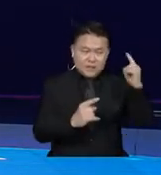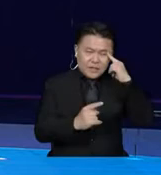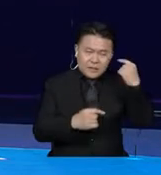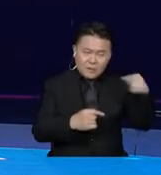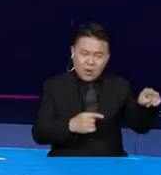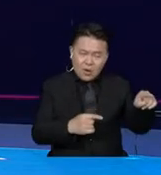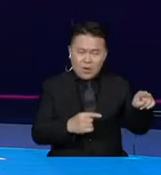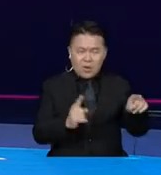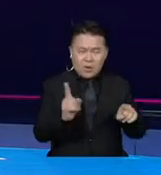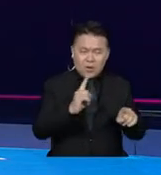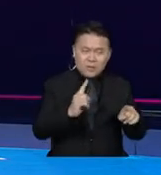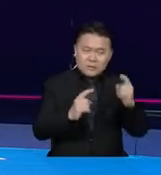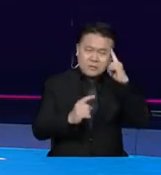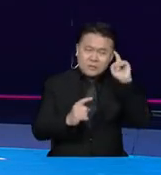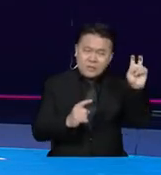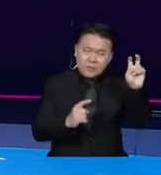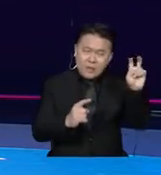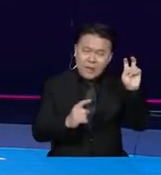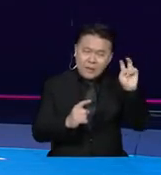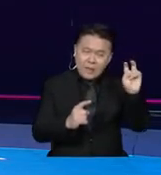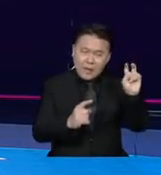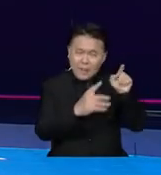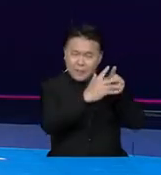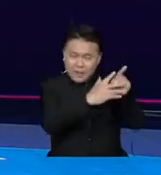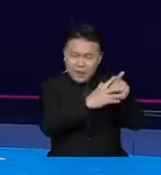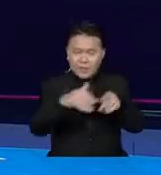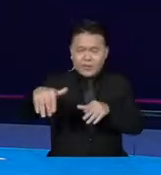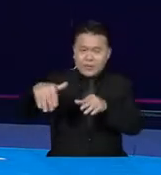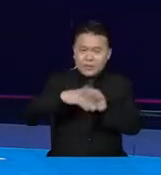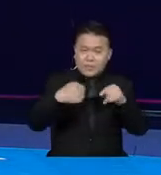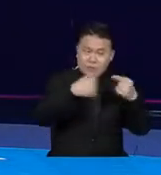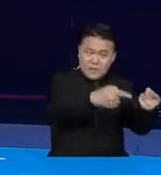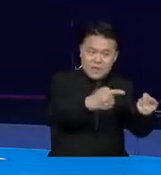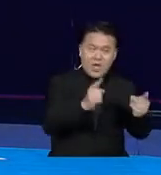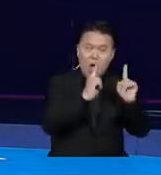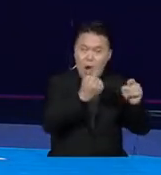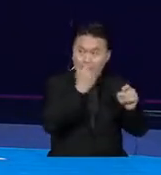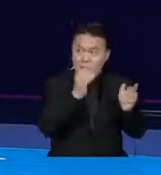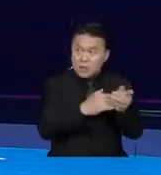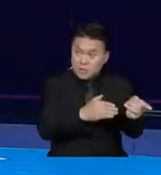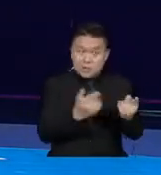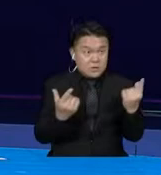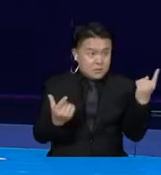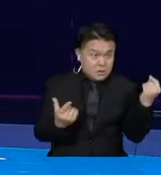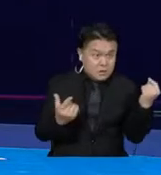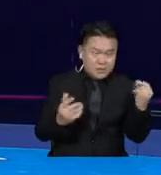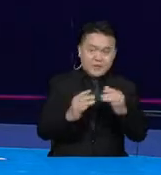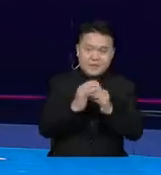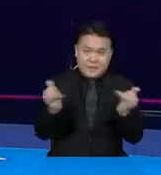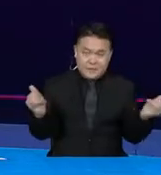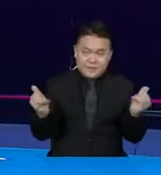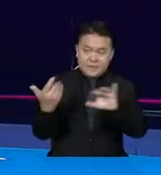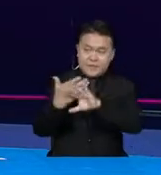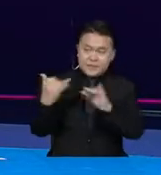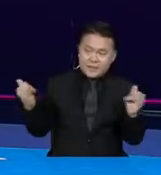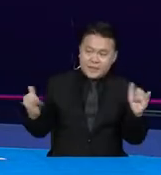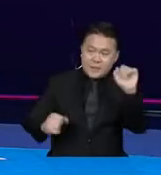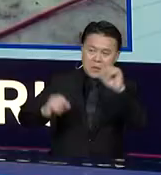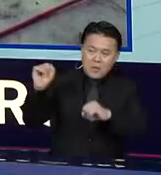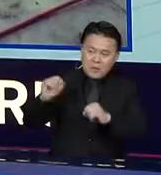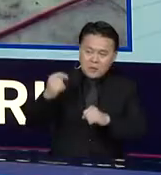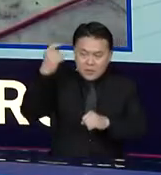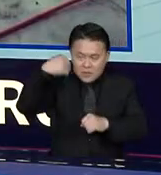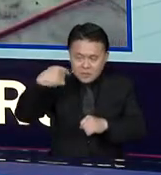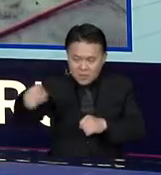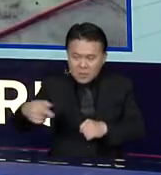others are thinking. Humans have a special ability to think about what others feel, what they want, and what they believe.